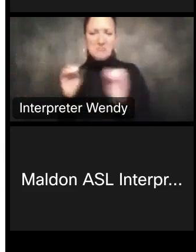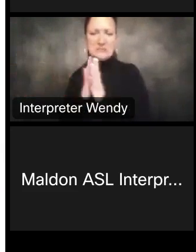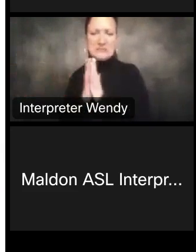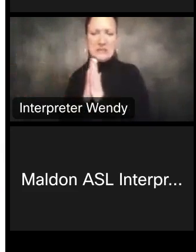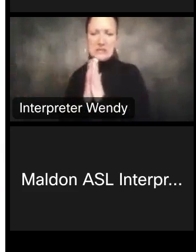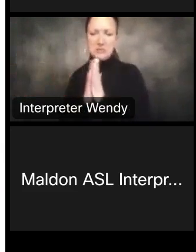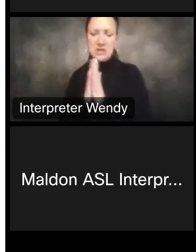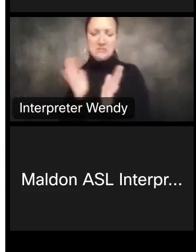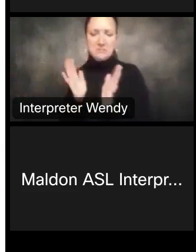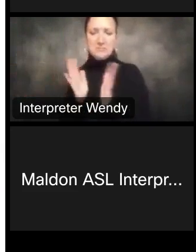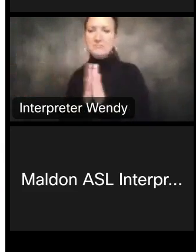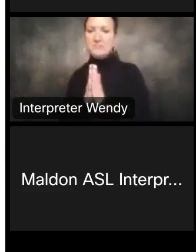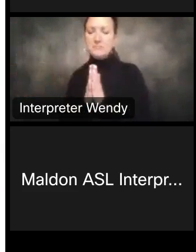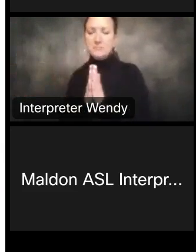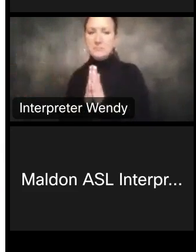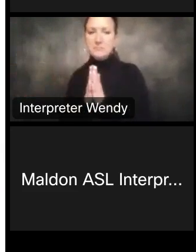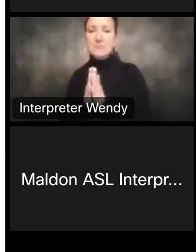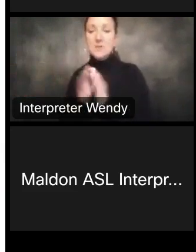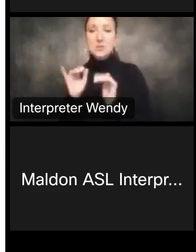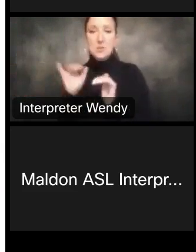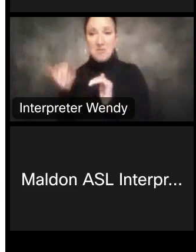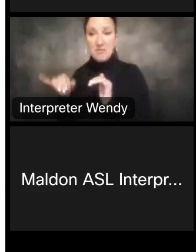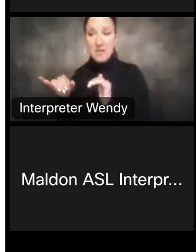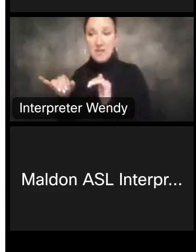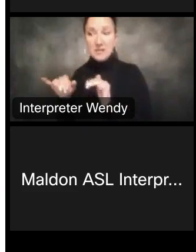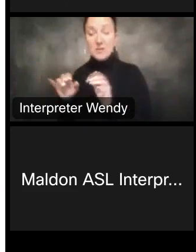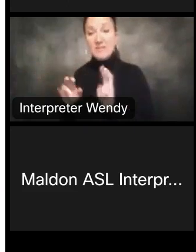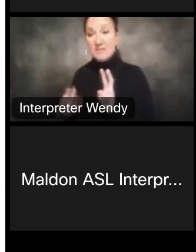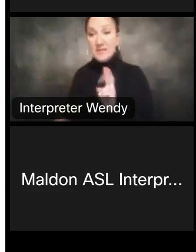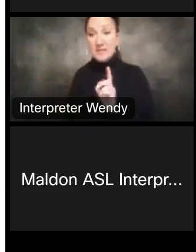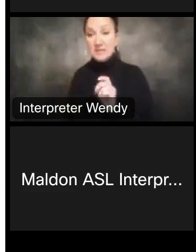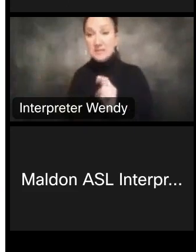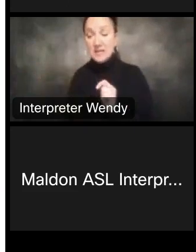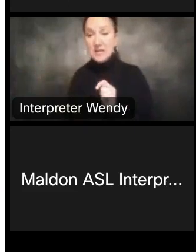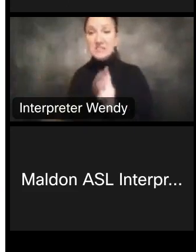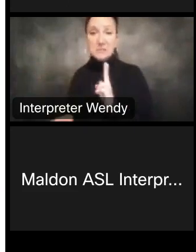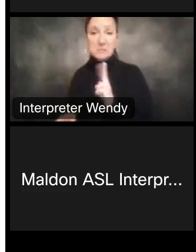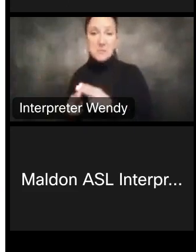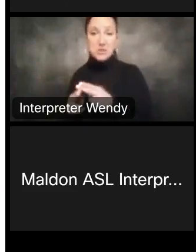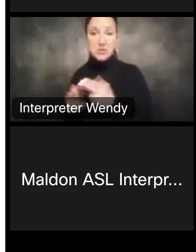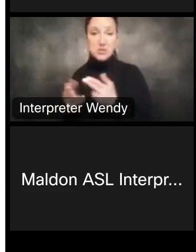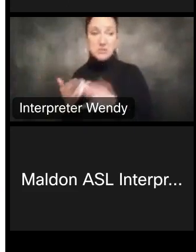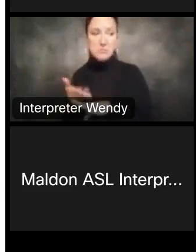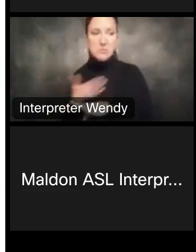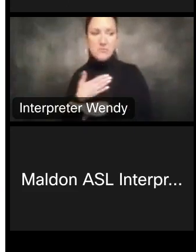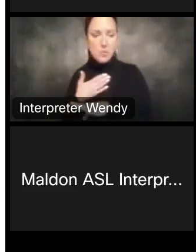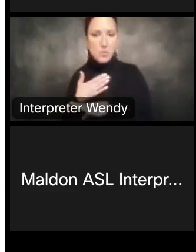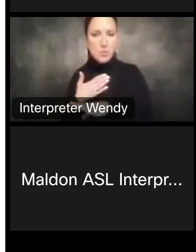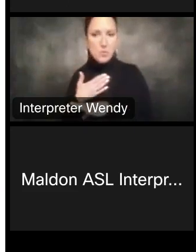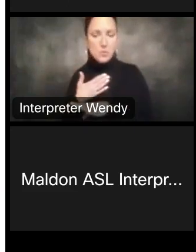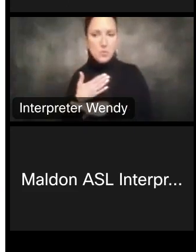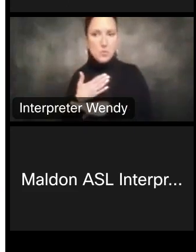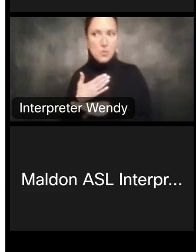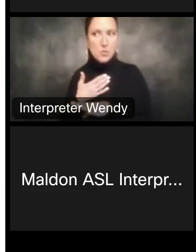bike facility to the Arboretum. DDOT, as Jamie mentioned earlier in this presentation, are